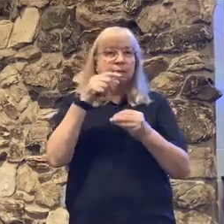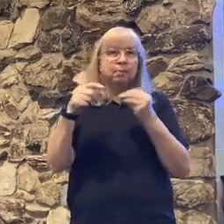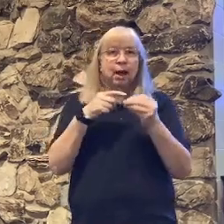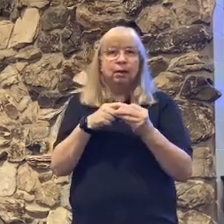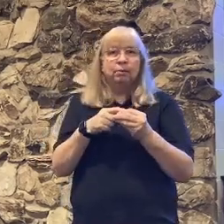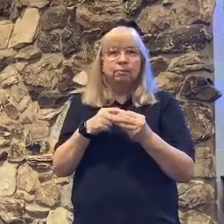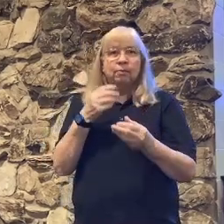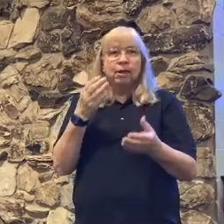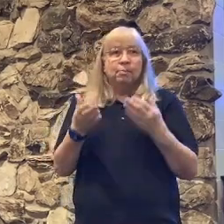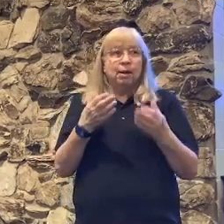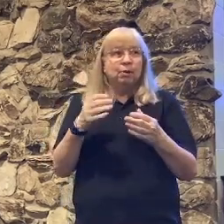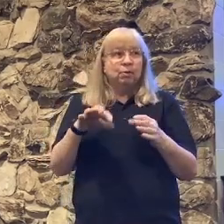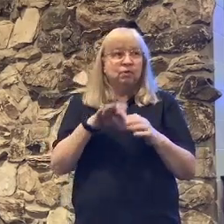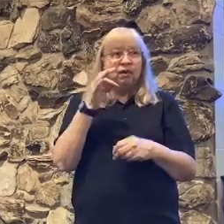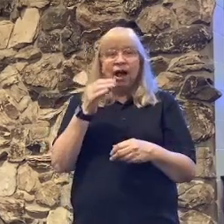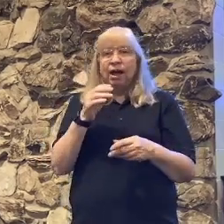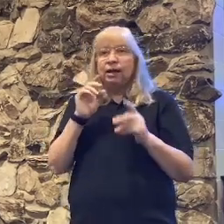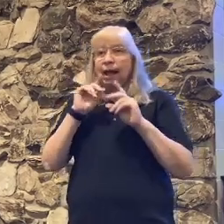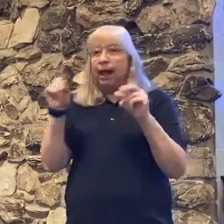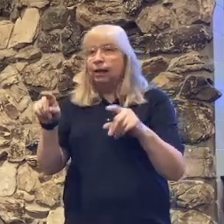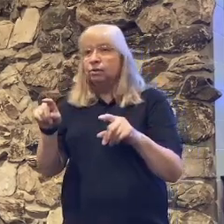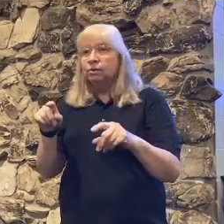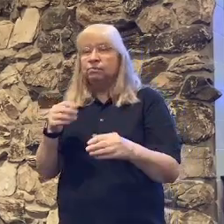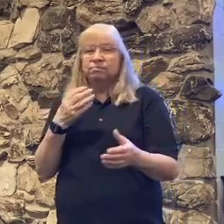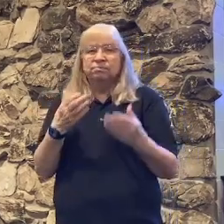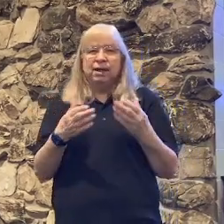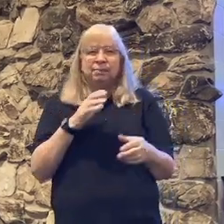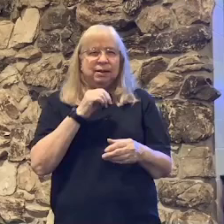Maybe we find answers, maybe we don't.